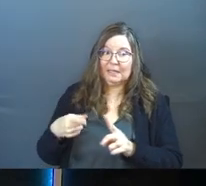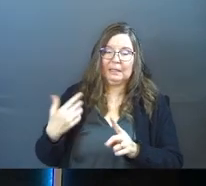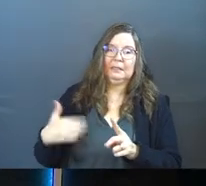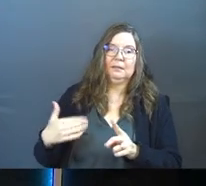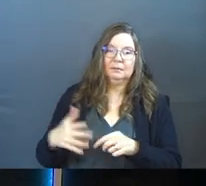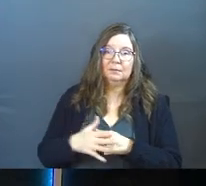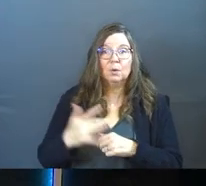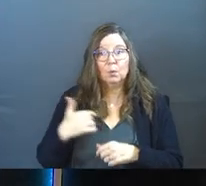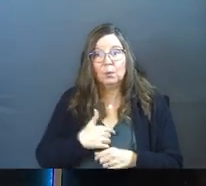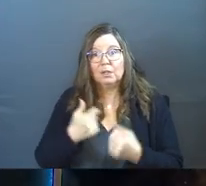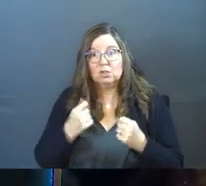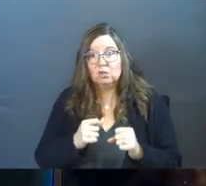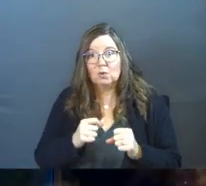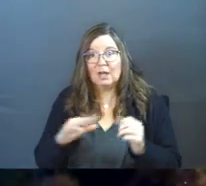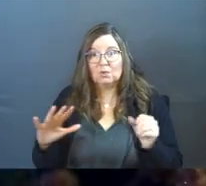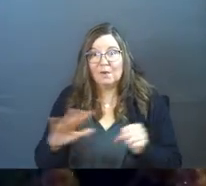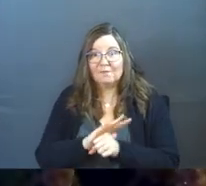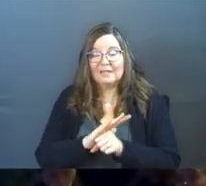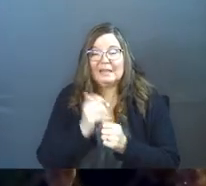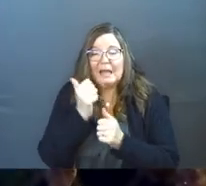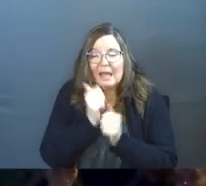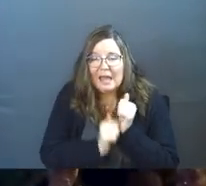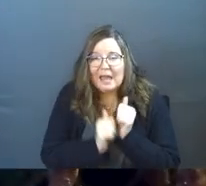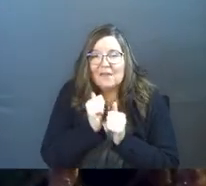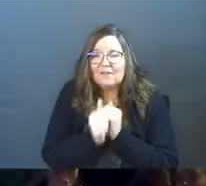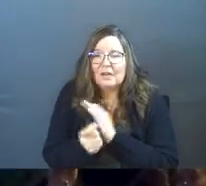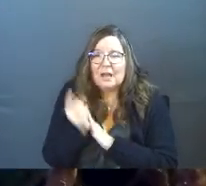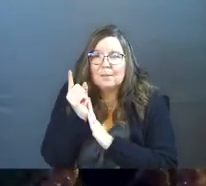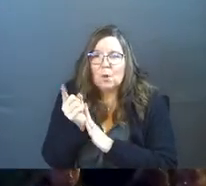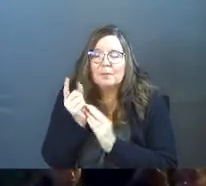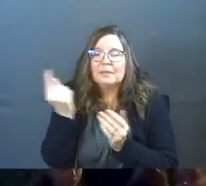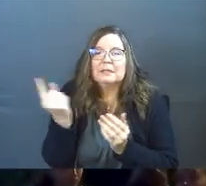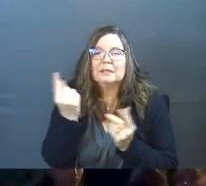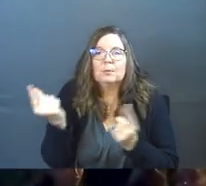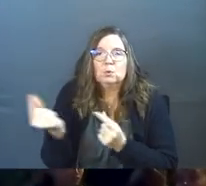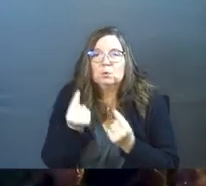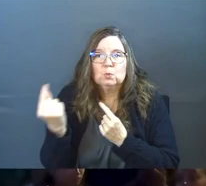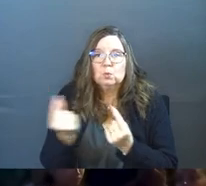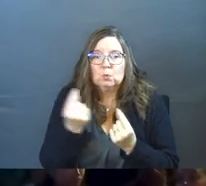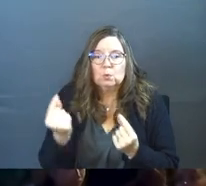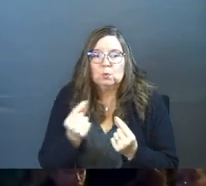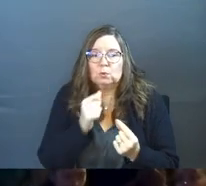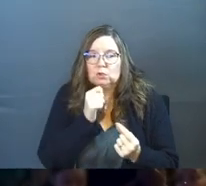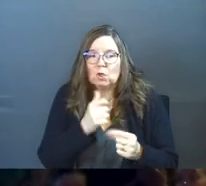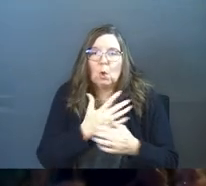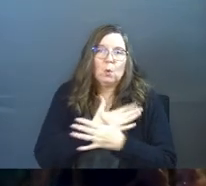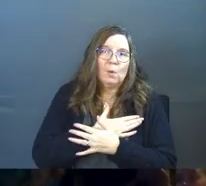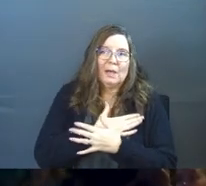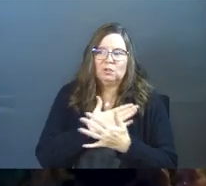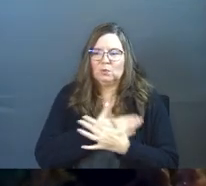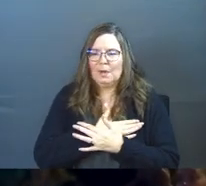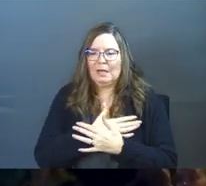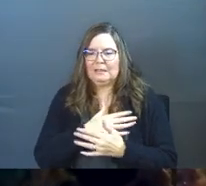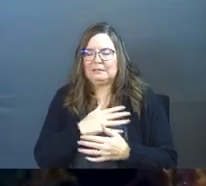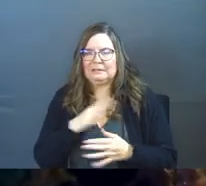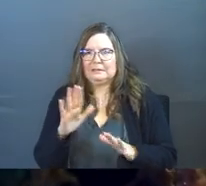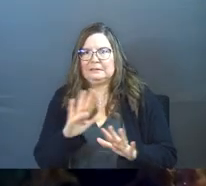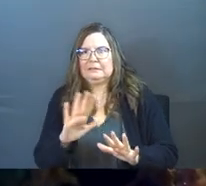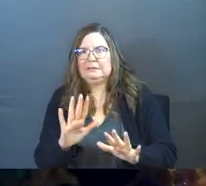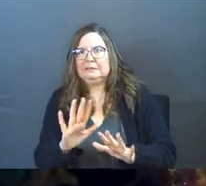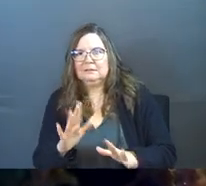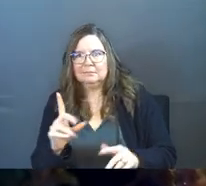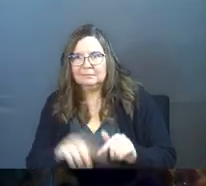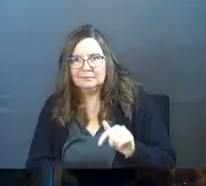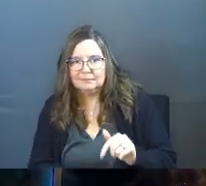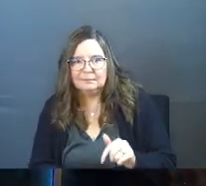man, we try to fill every single moment. There's something to do. Don't rest. Rest is a four-letter cuss word,